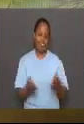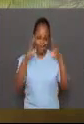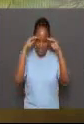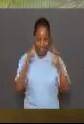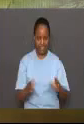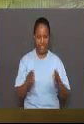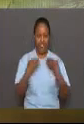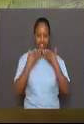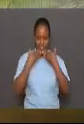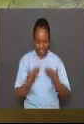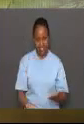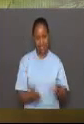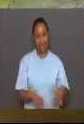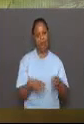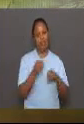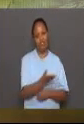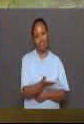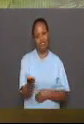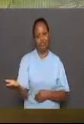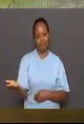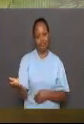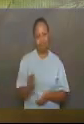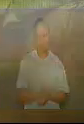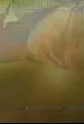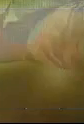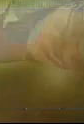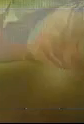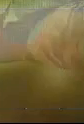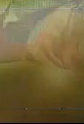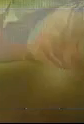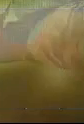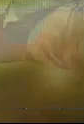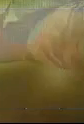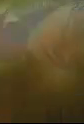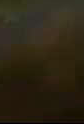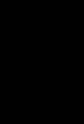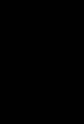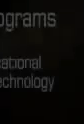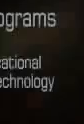time, thank you, teacher. Thank you, students.